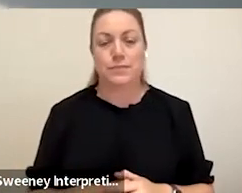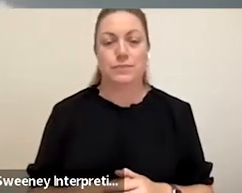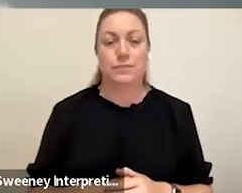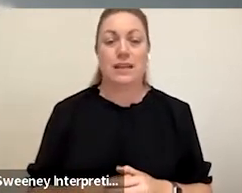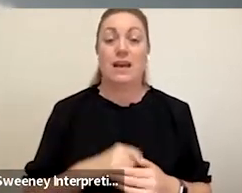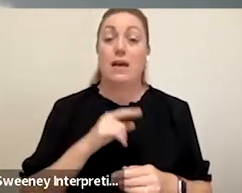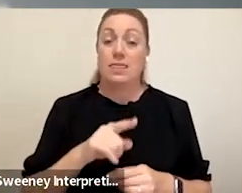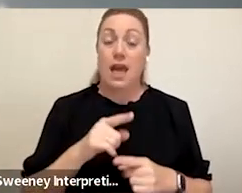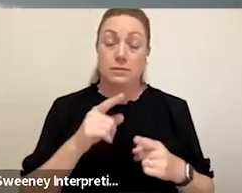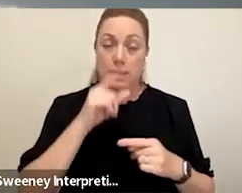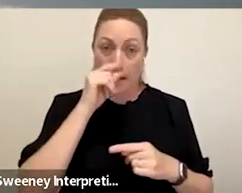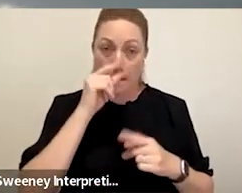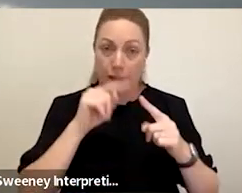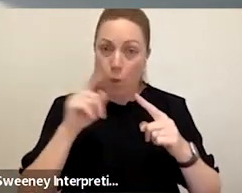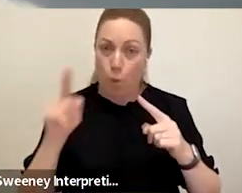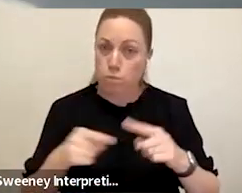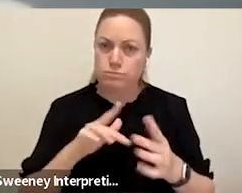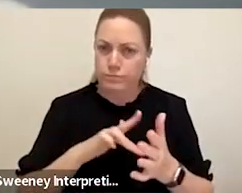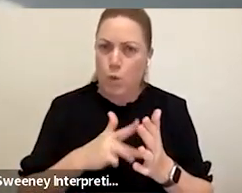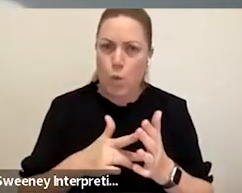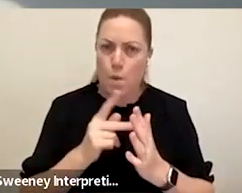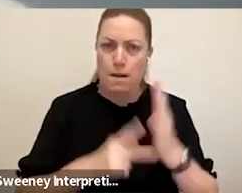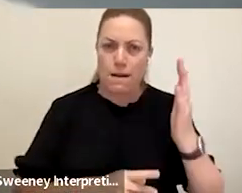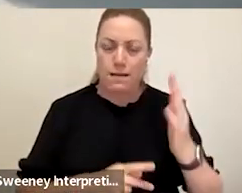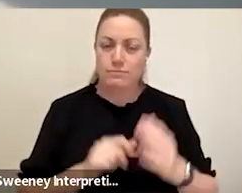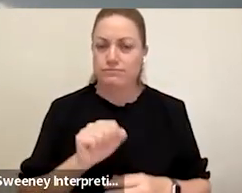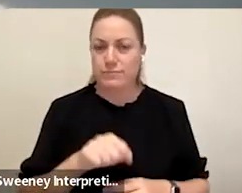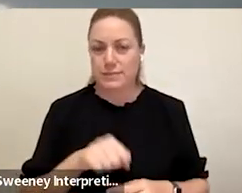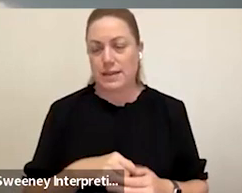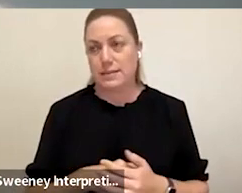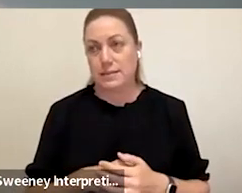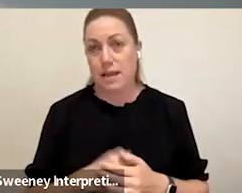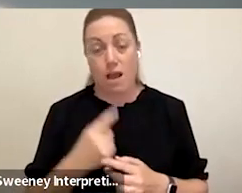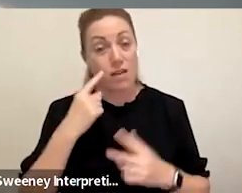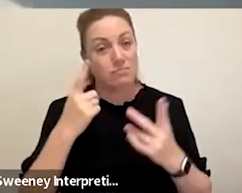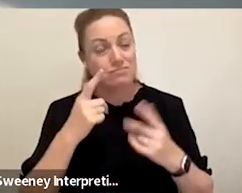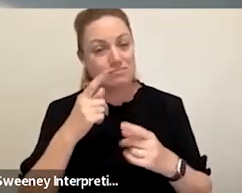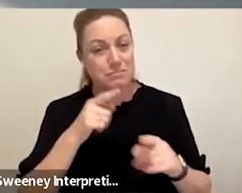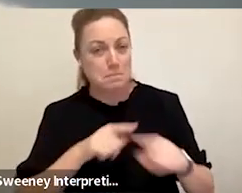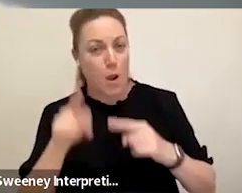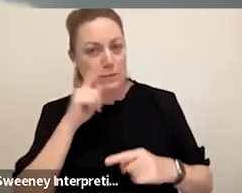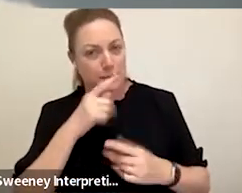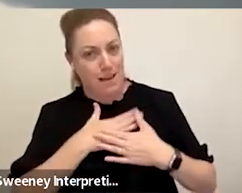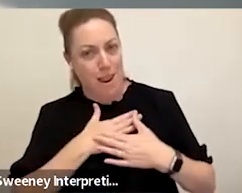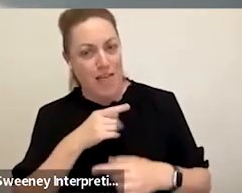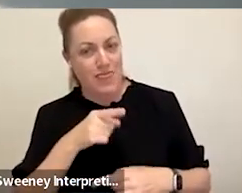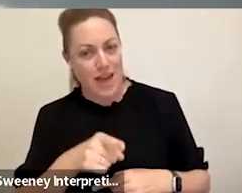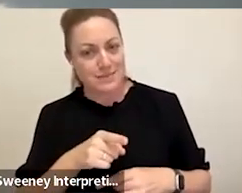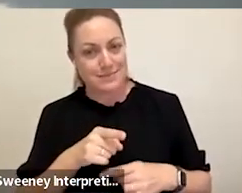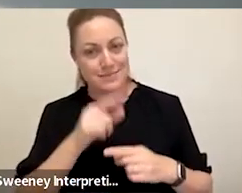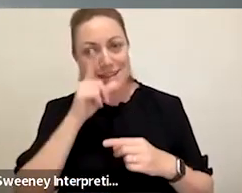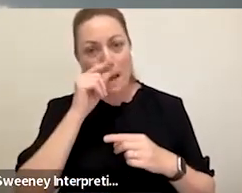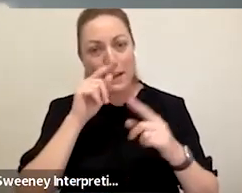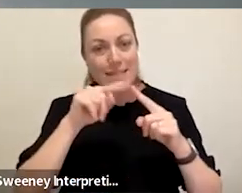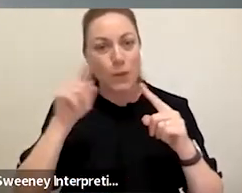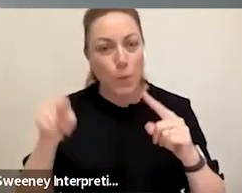PSEP. And it's a crowd winner, I think. Everyone talks really fondly about the capability wheel